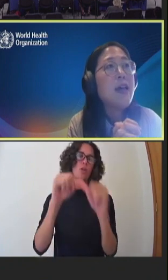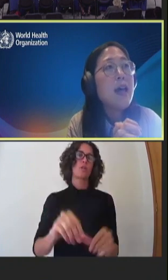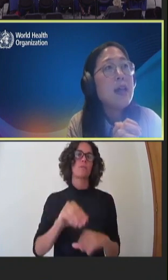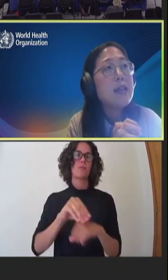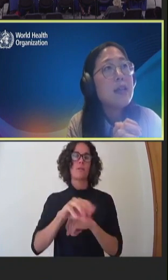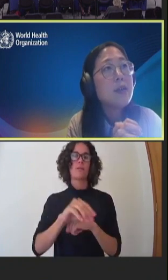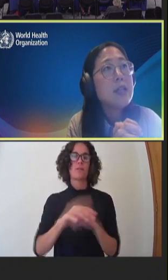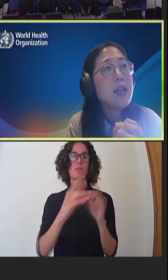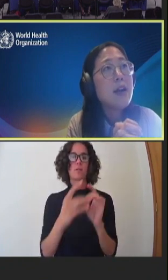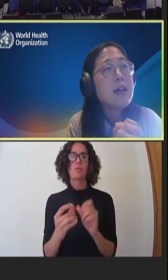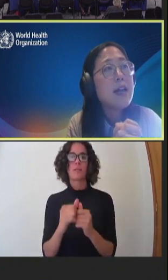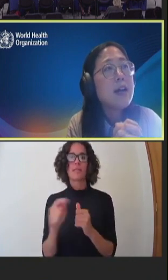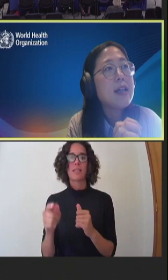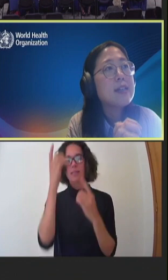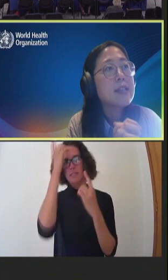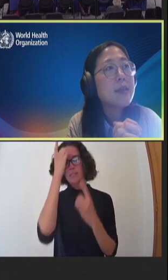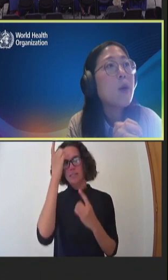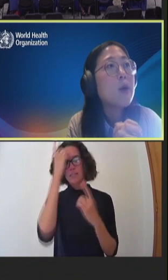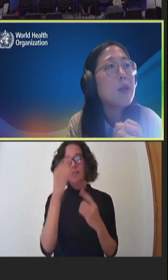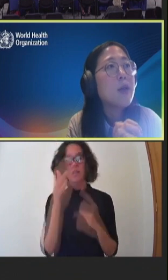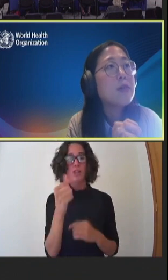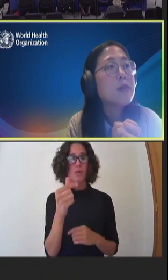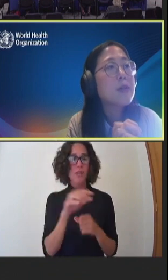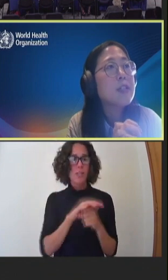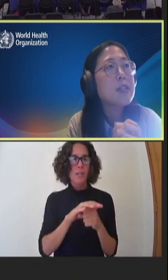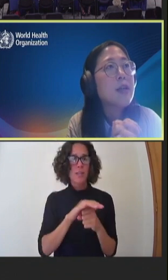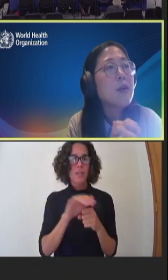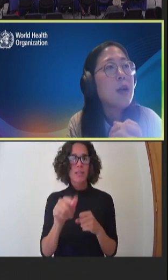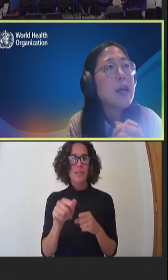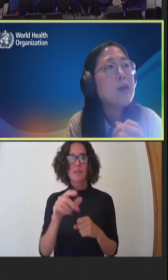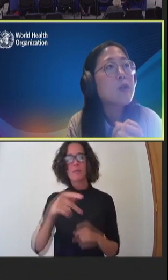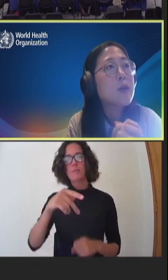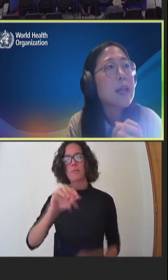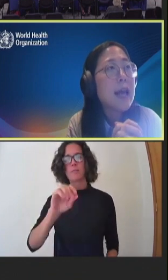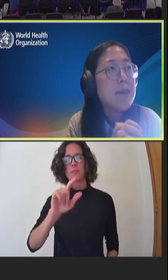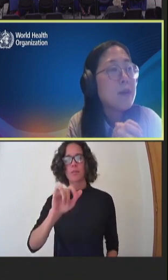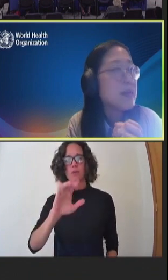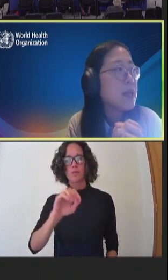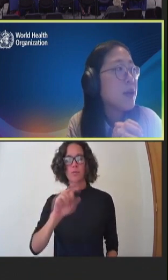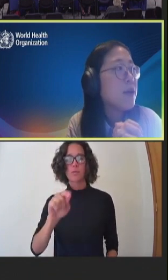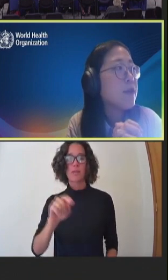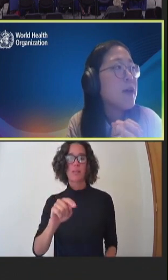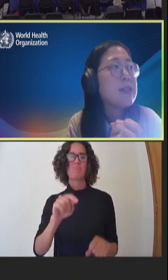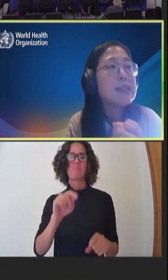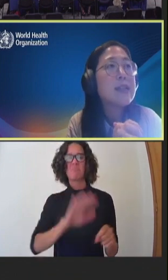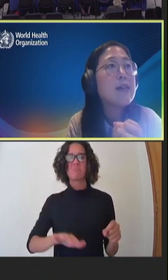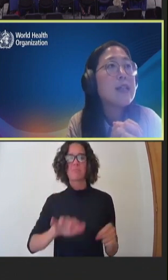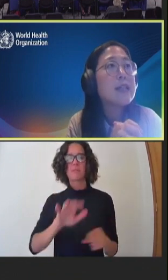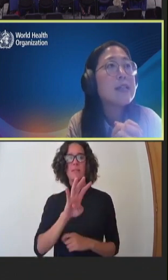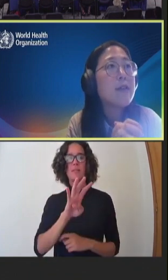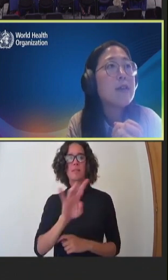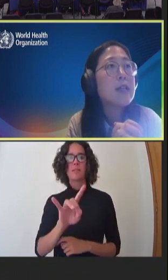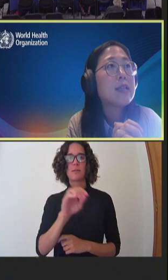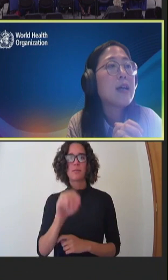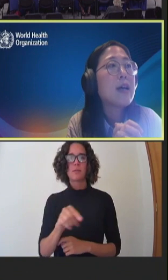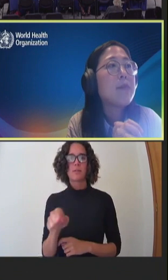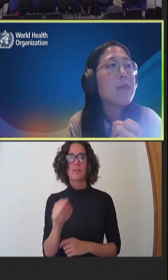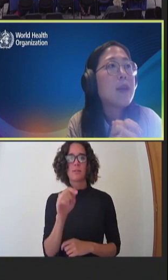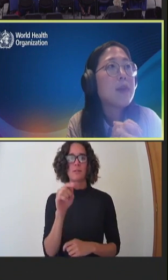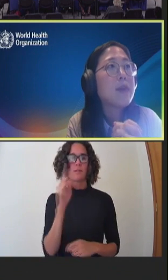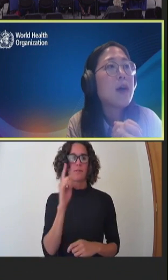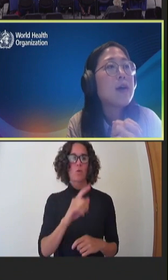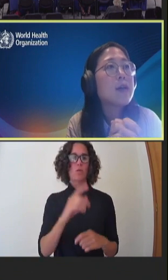disease. And the green area is the polio, so which accounts for the 8% of the STALIs averted,